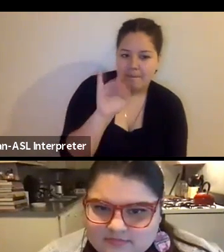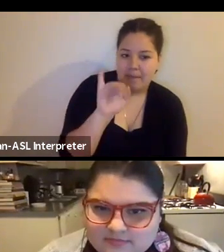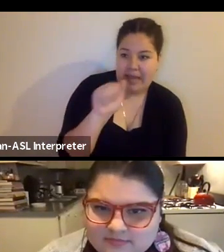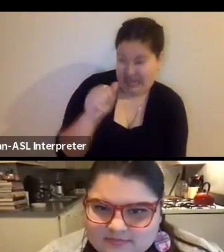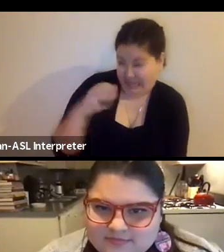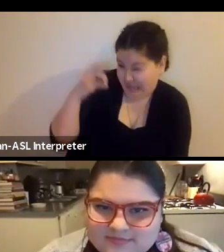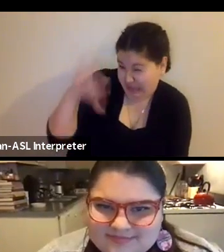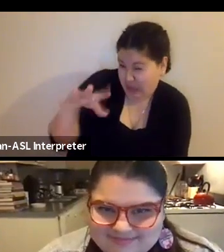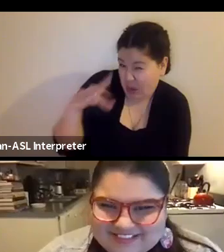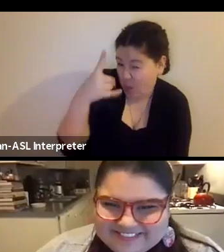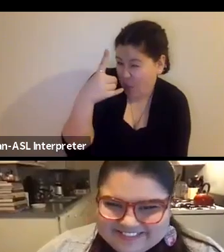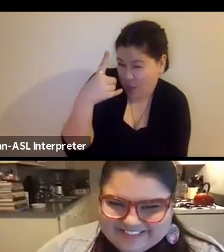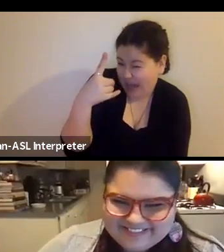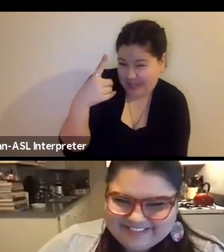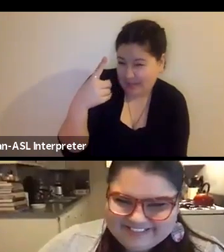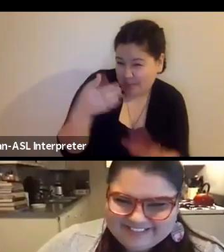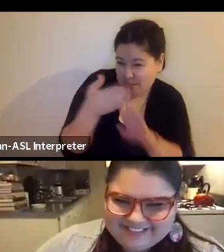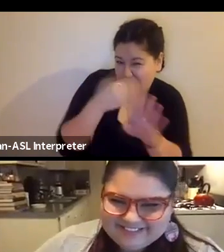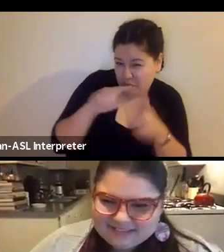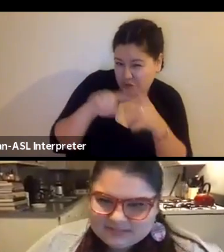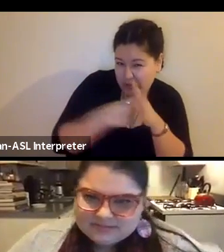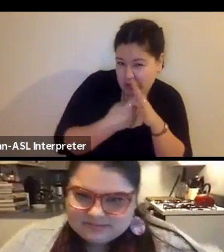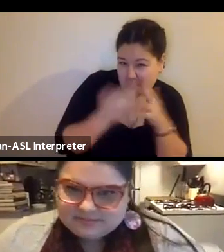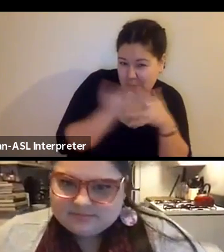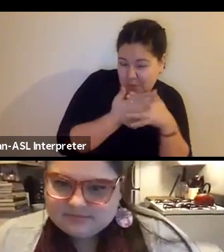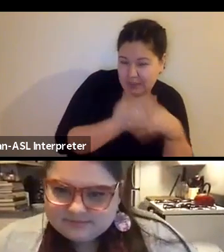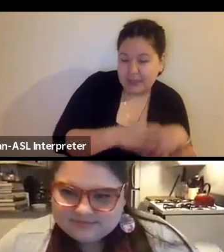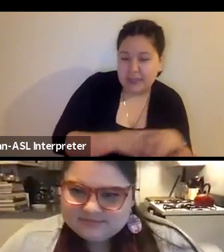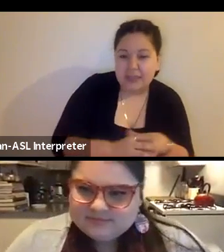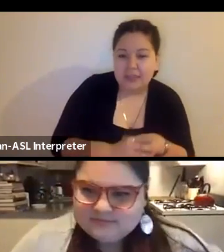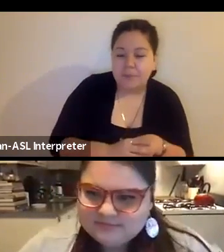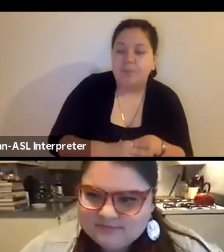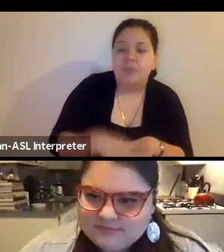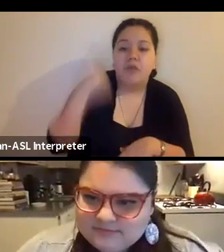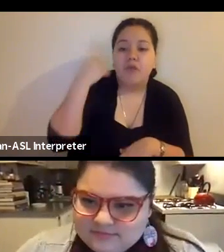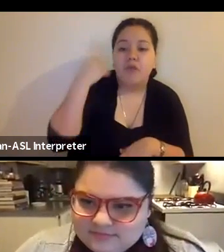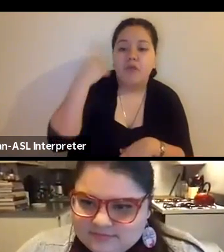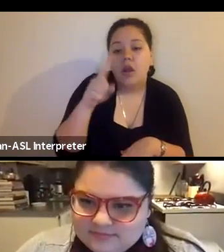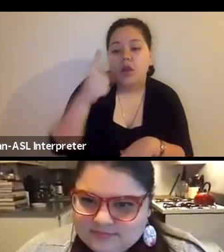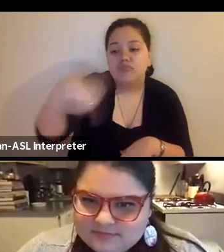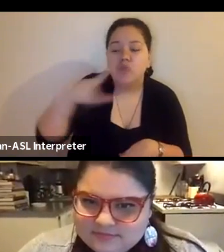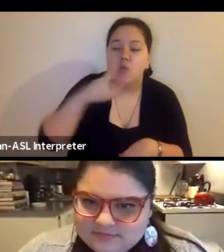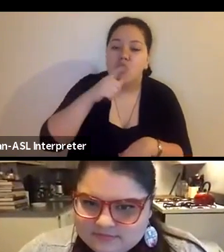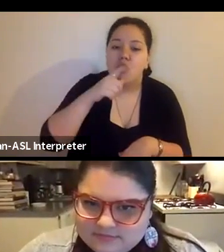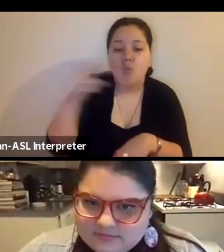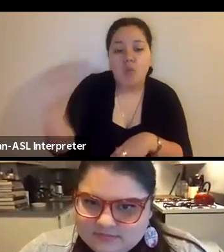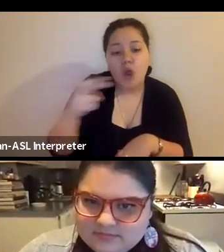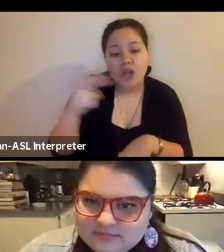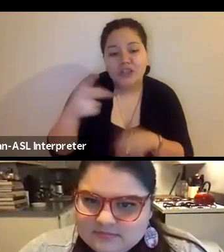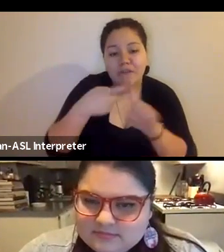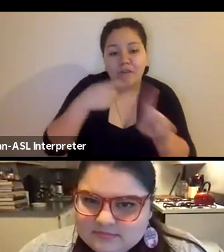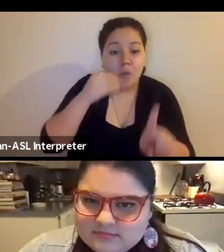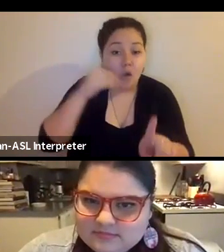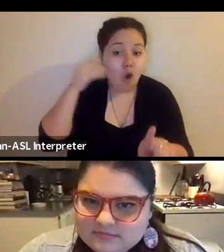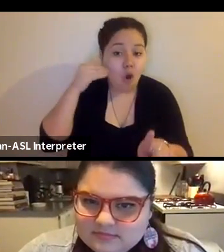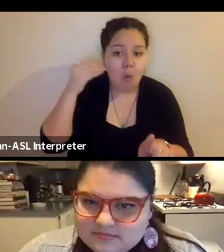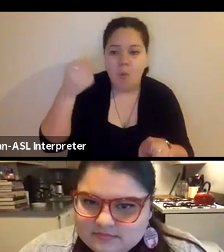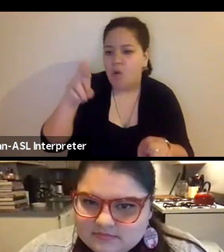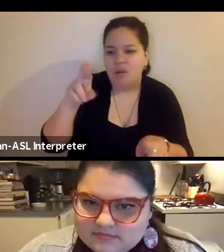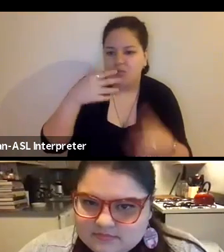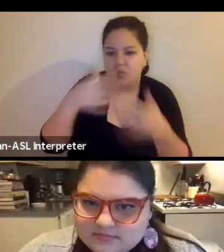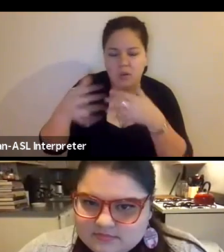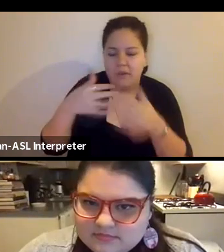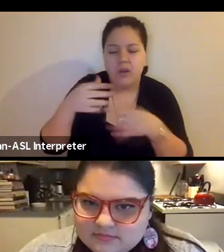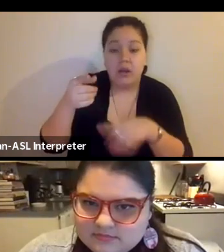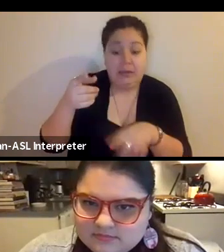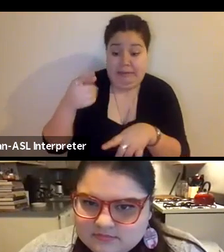go? Yes, please. Just to the folks who are watching at home from wherever you are, in this last